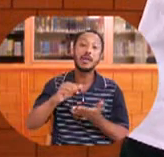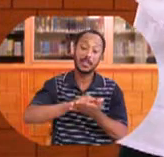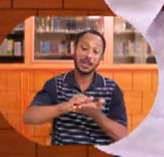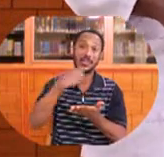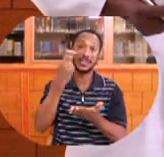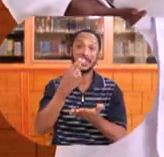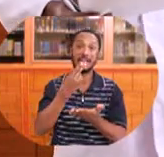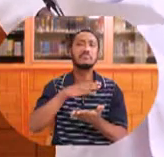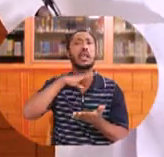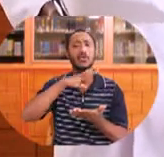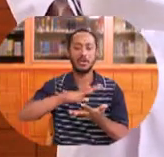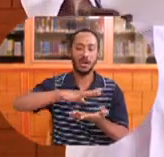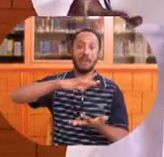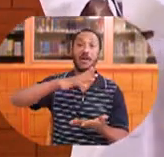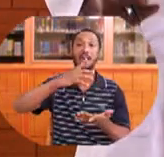with soap.